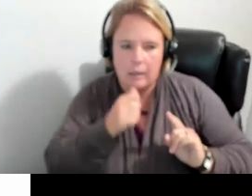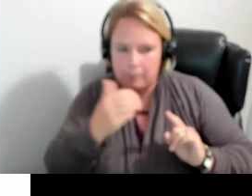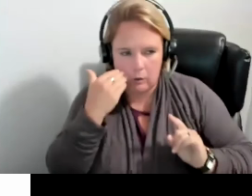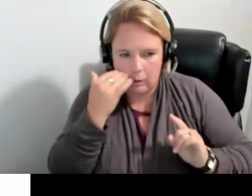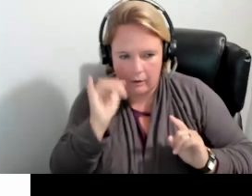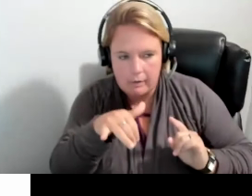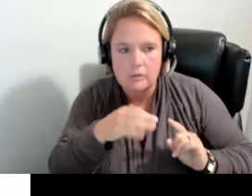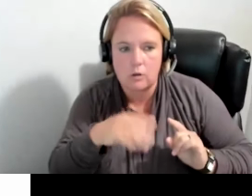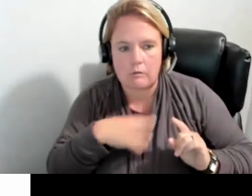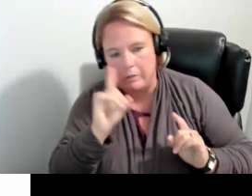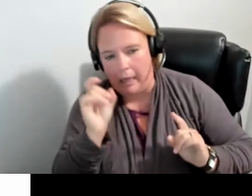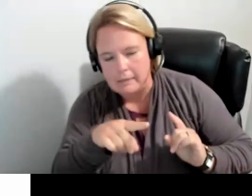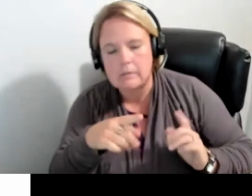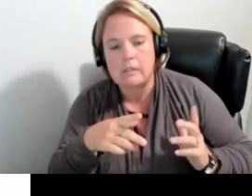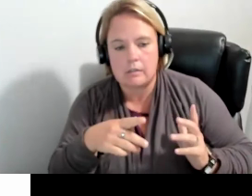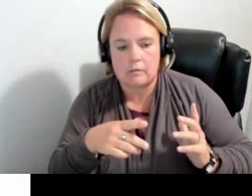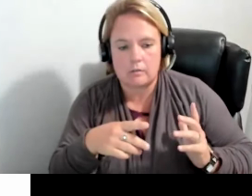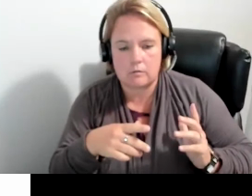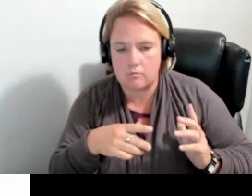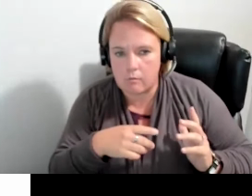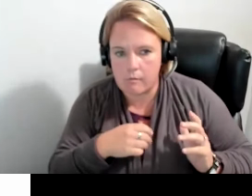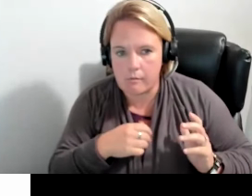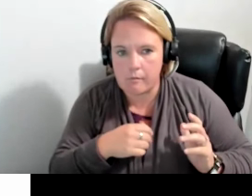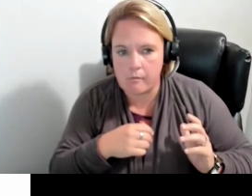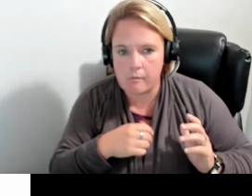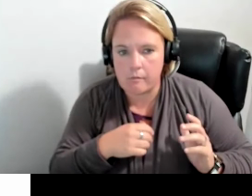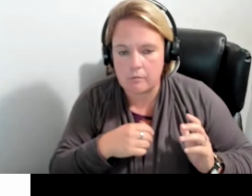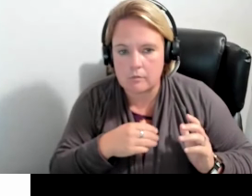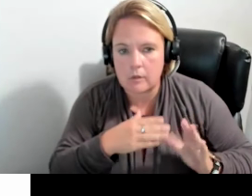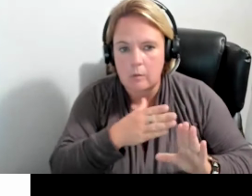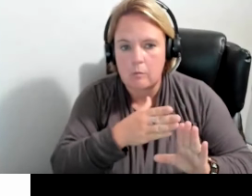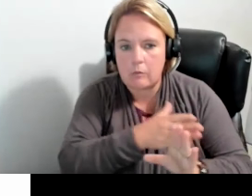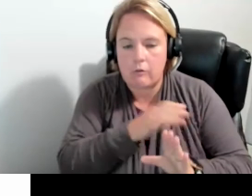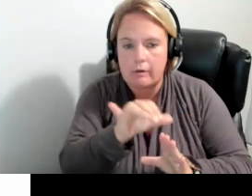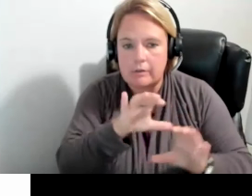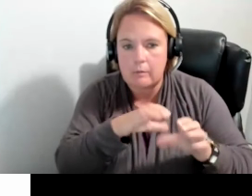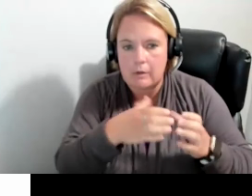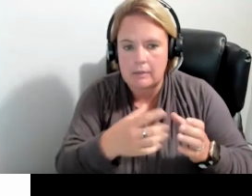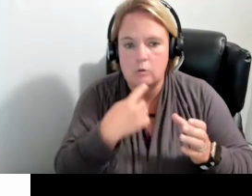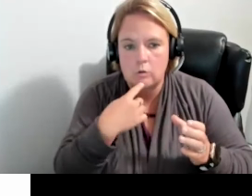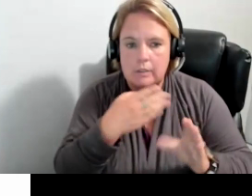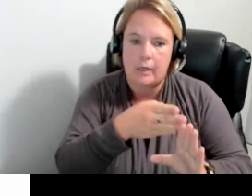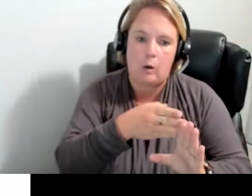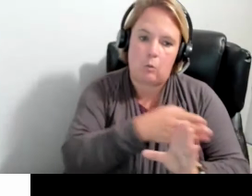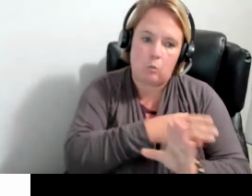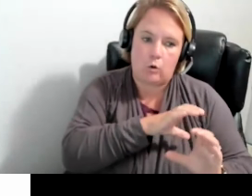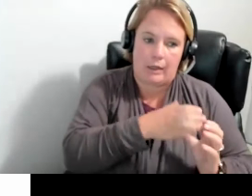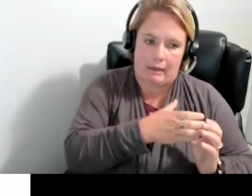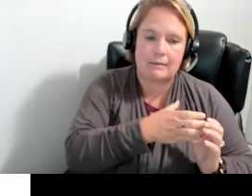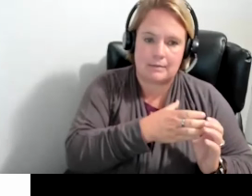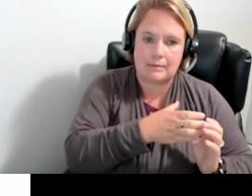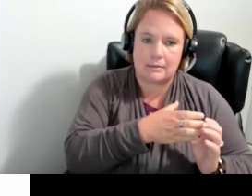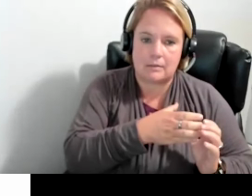I would ask, because I know usually like they'll take like say English, say before you take a certain course, it'll say like prerequisite. Like, you're Yeah. supposed to before you take that course. Well,